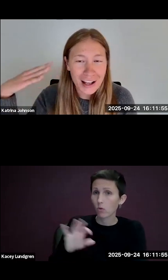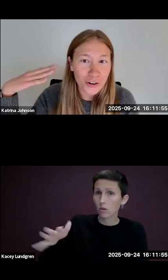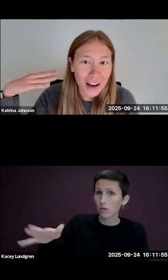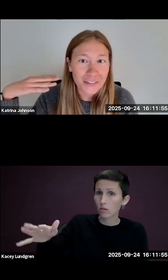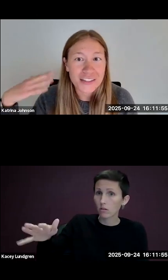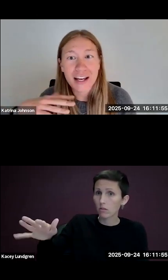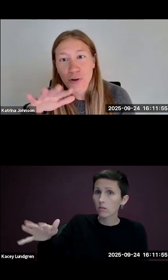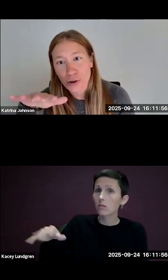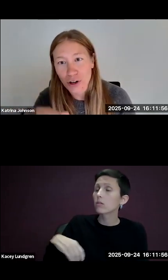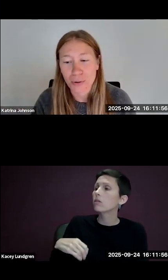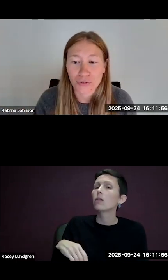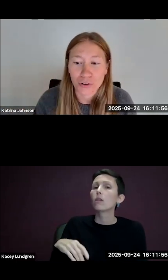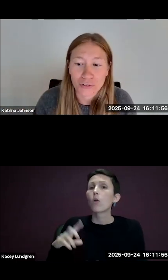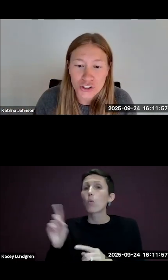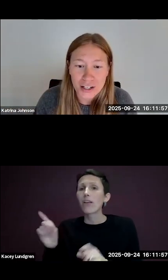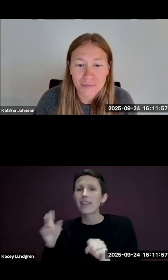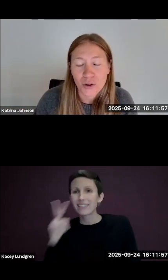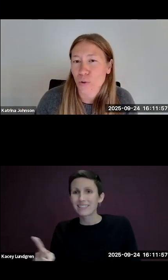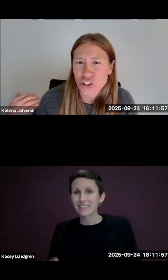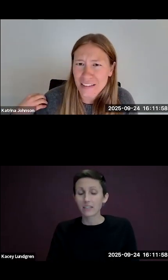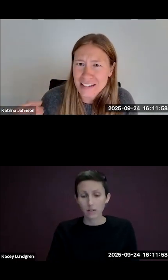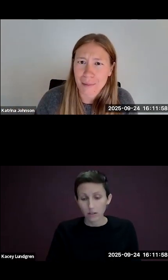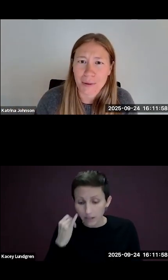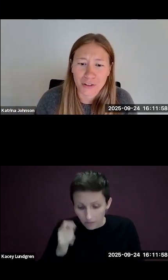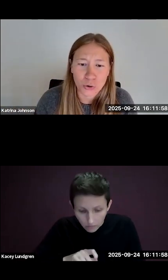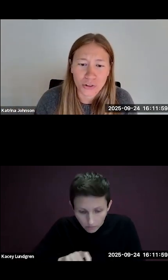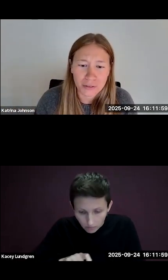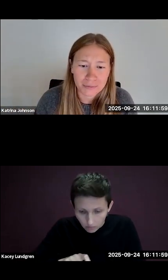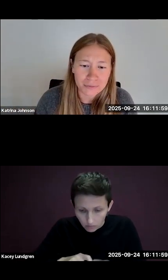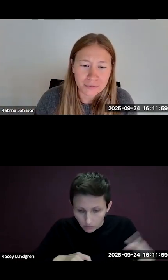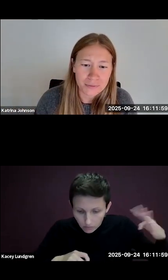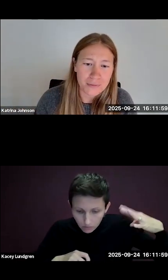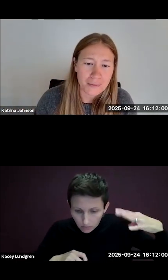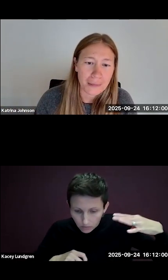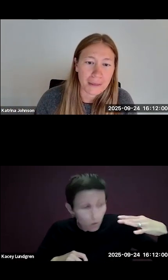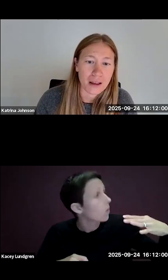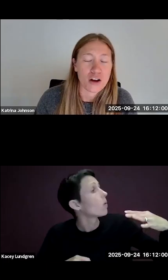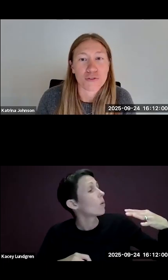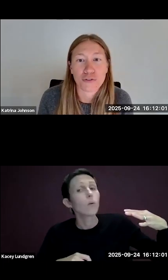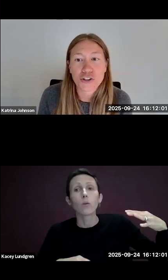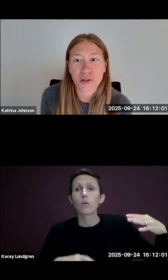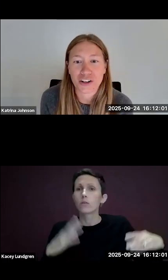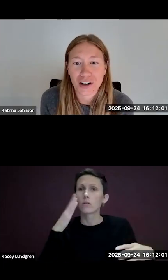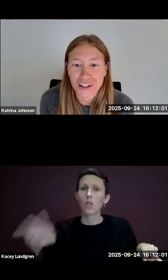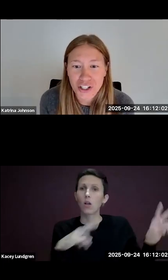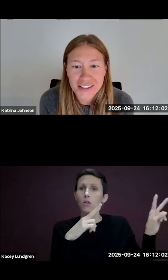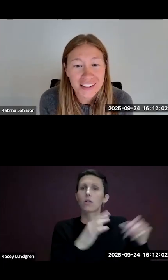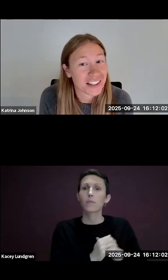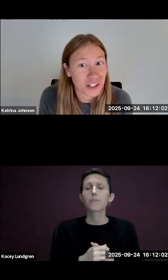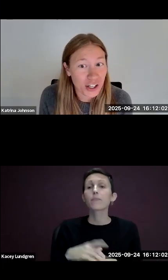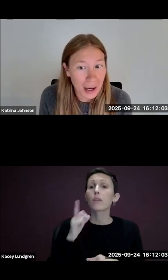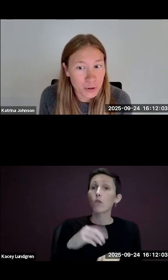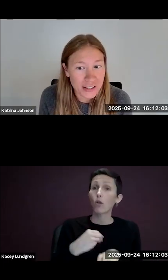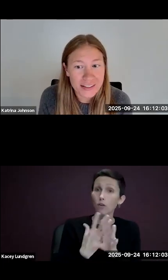flutter in their line of sight or in their peripheral vision, or gently tap them on the shoulder. For virtual